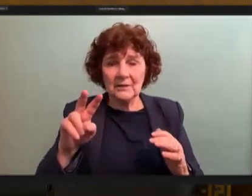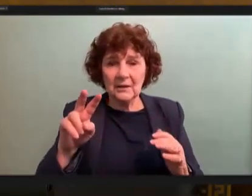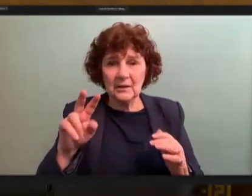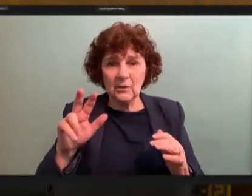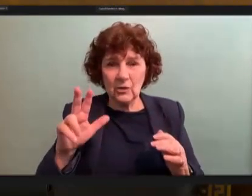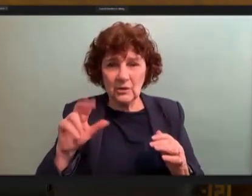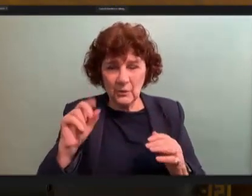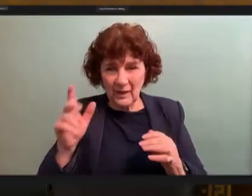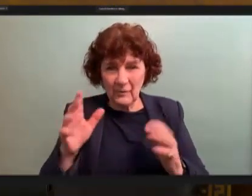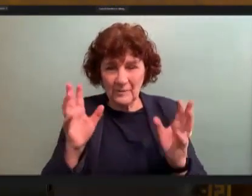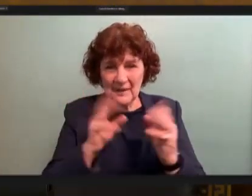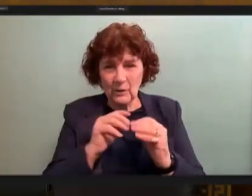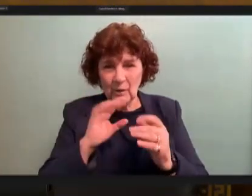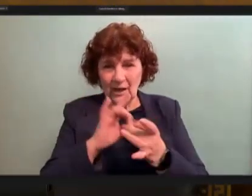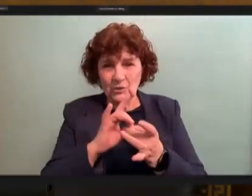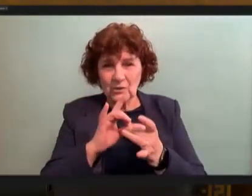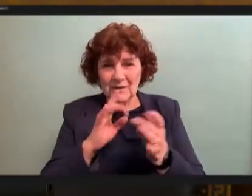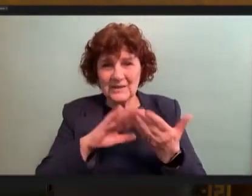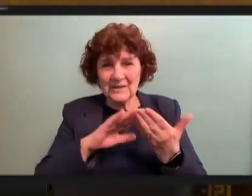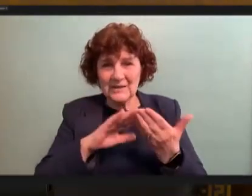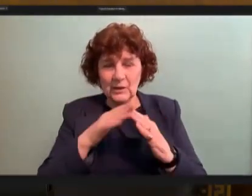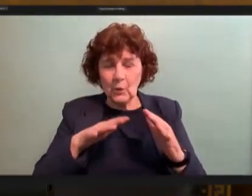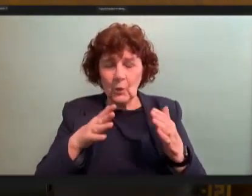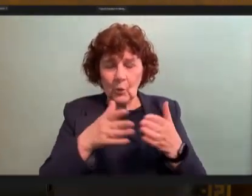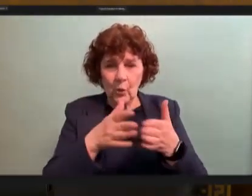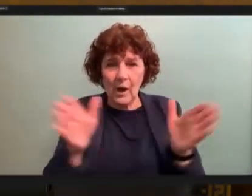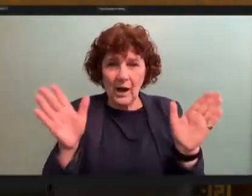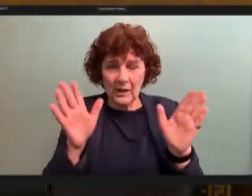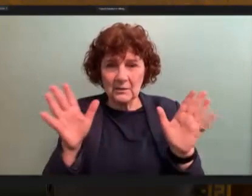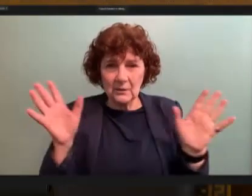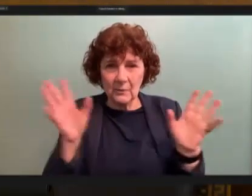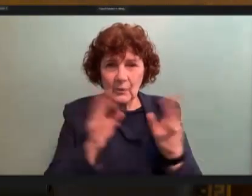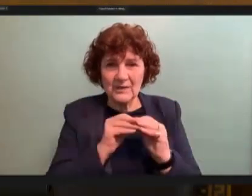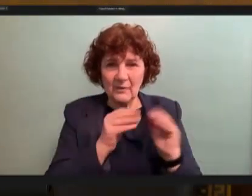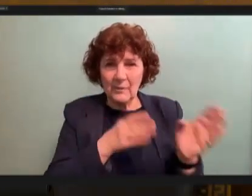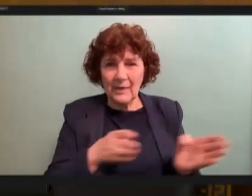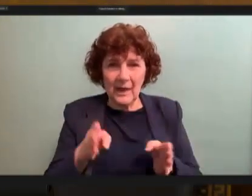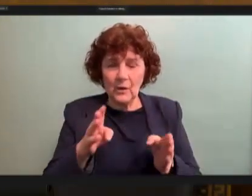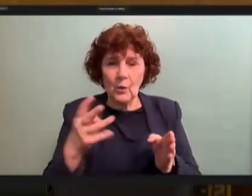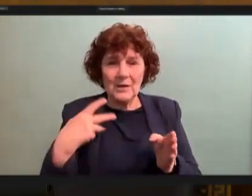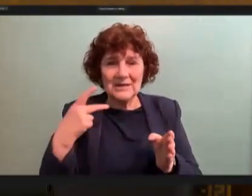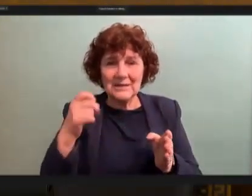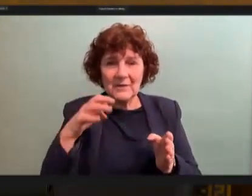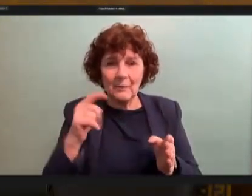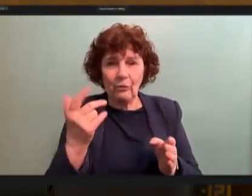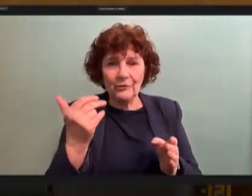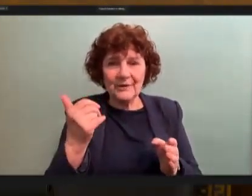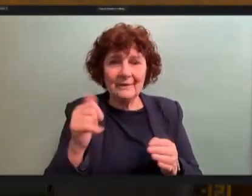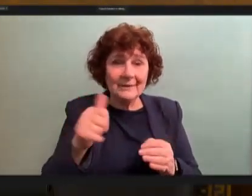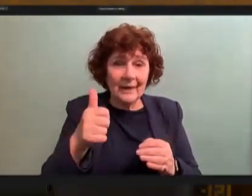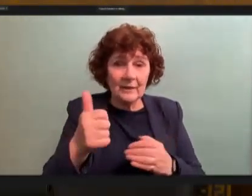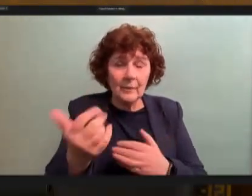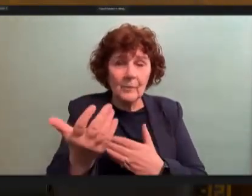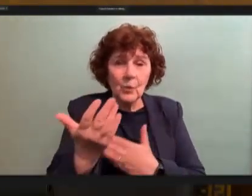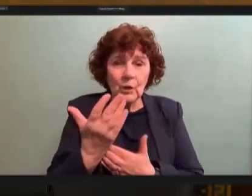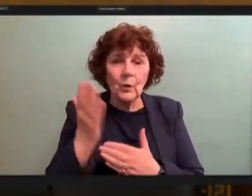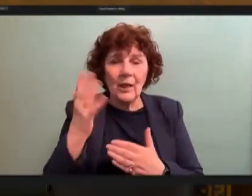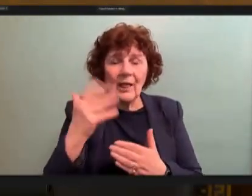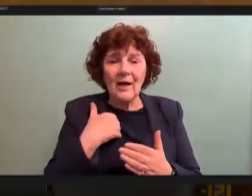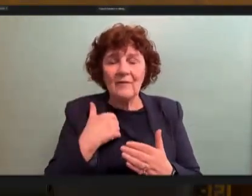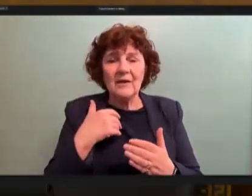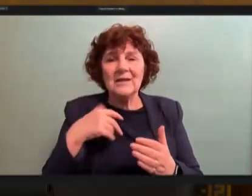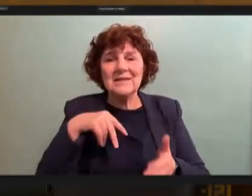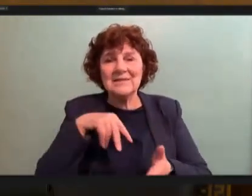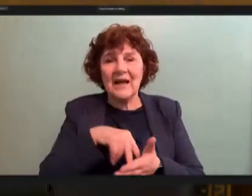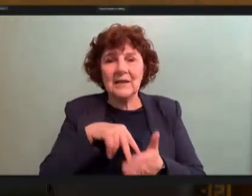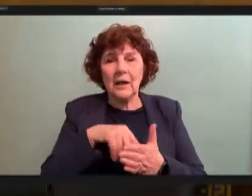to the citywide comprehensive plan. Tomorrow, Wednesday, September 13th at 10 a.m., council will hold their standing committees meeting.